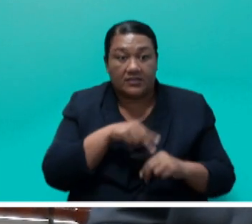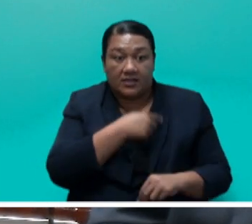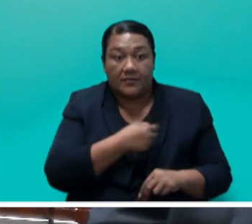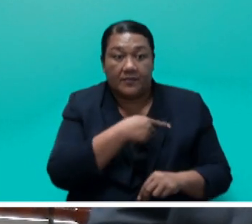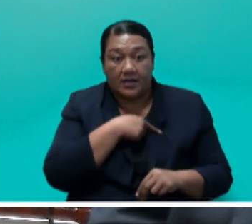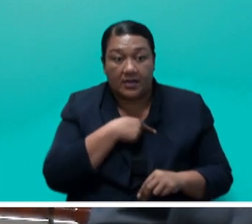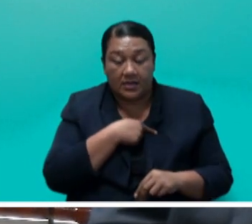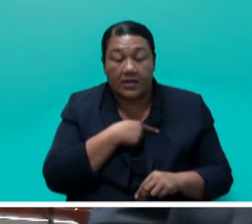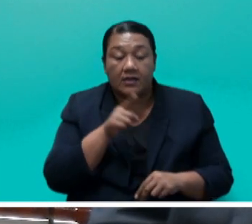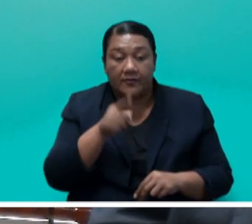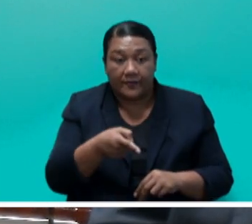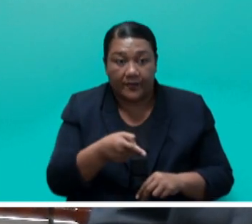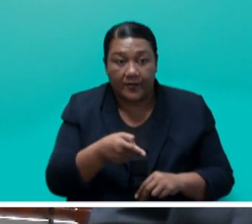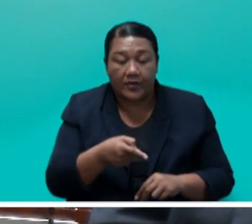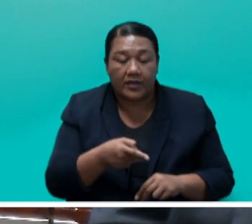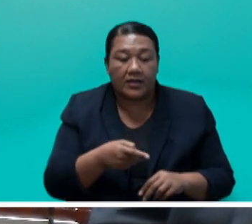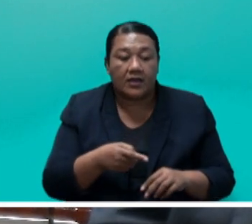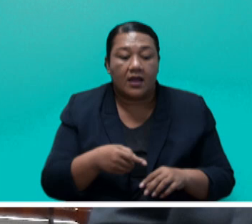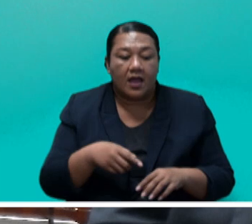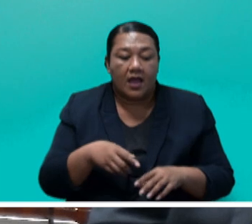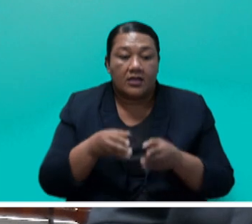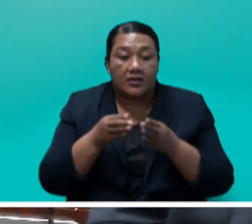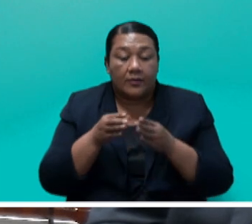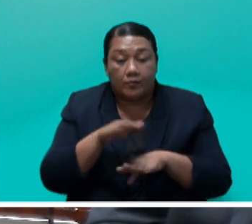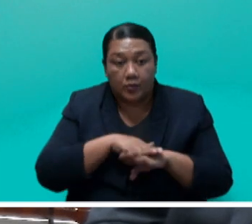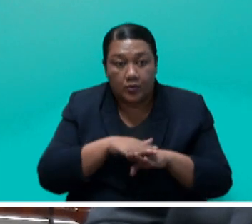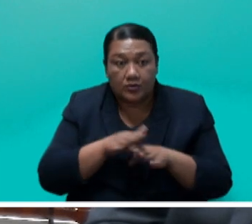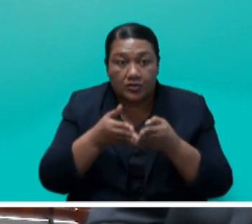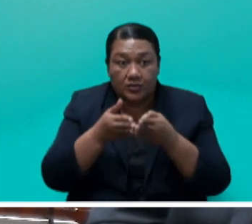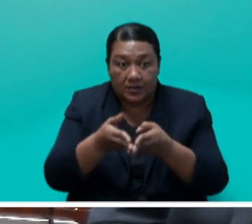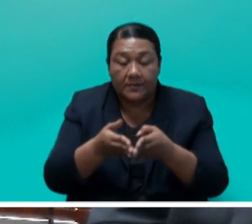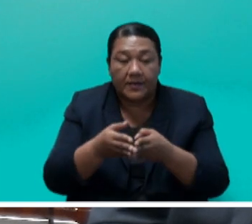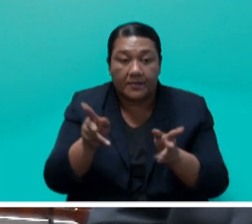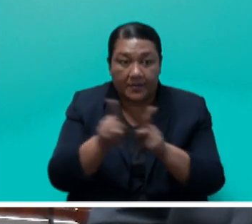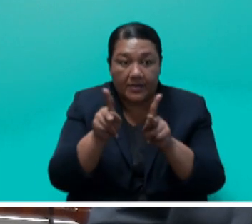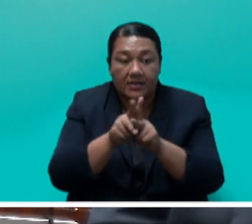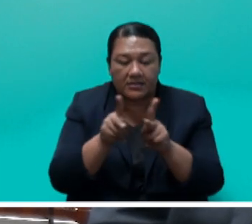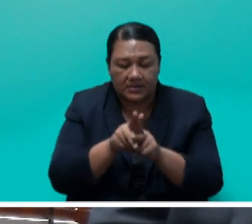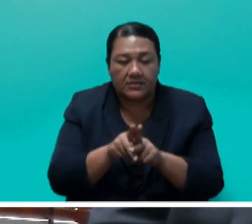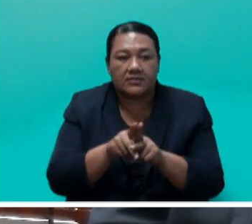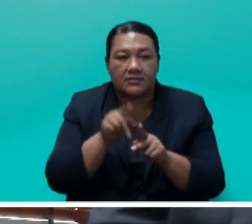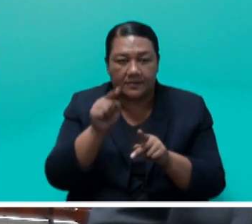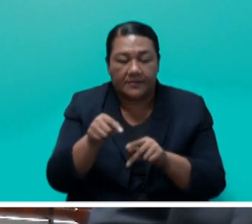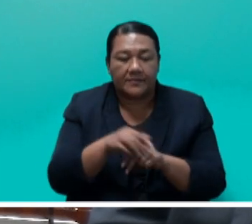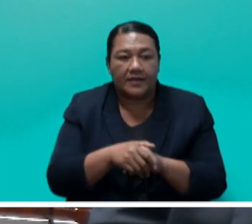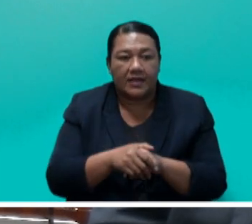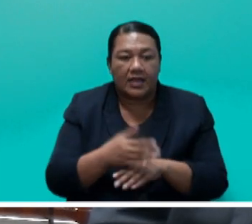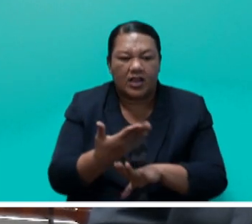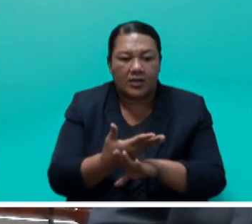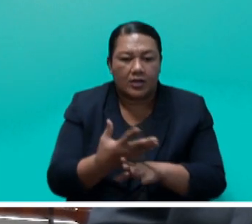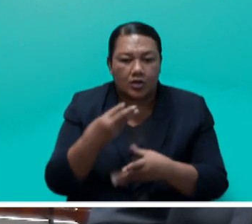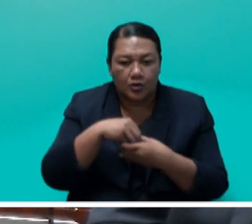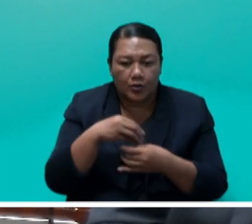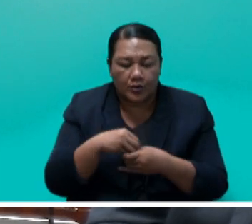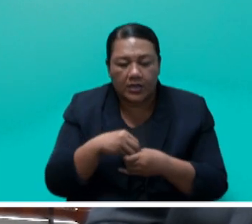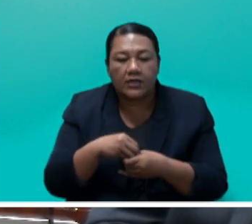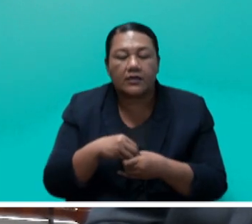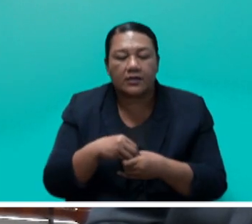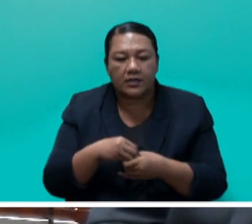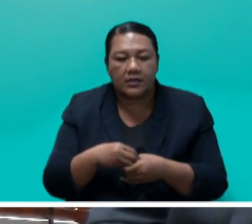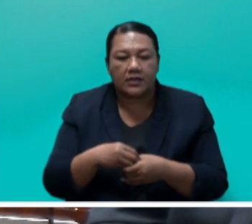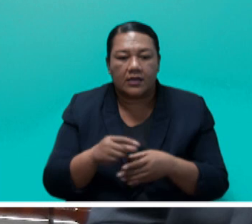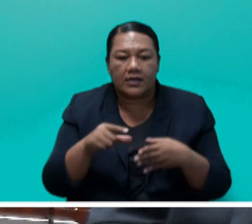donors. And Fiji and RMI agreed to co-chair the Pacific Blue Shipping Partnership, which calls